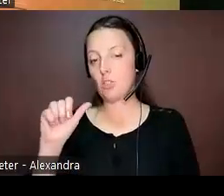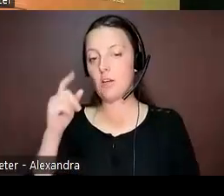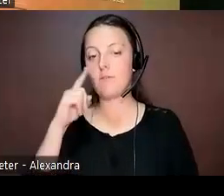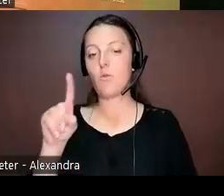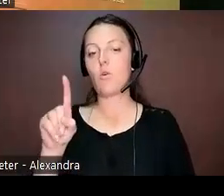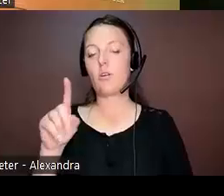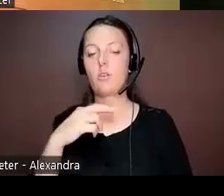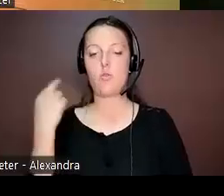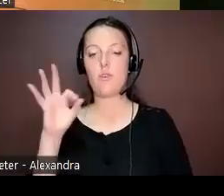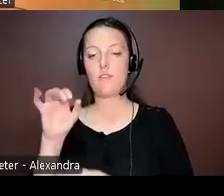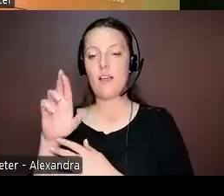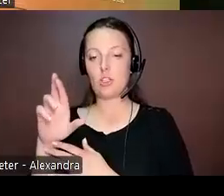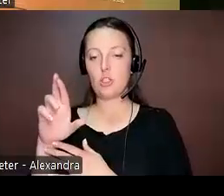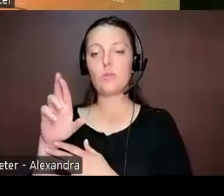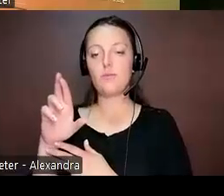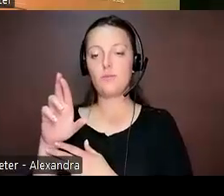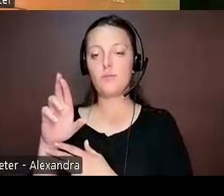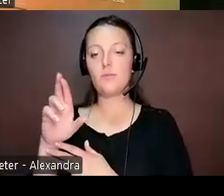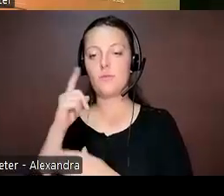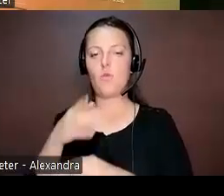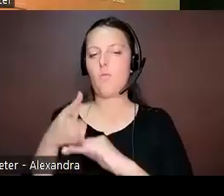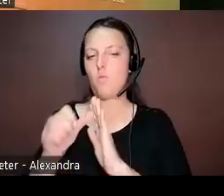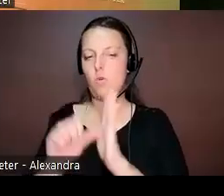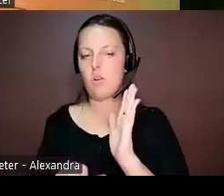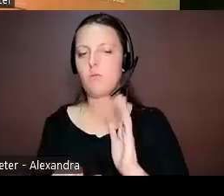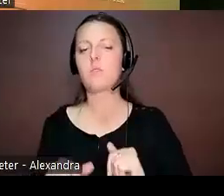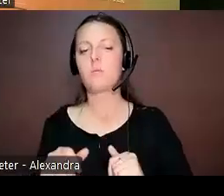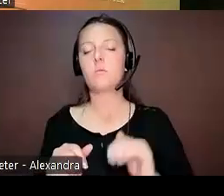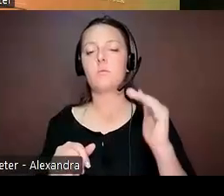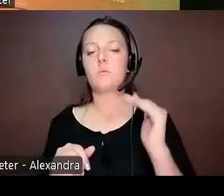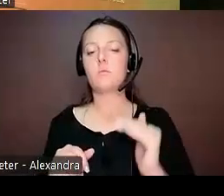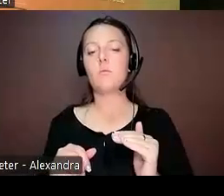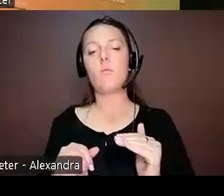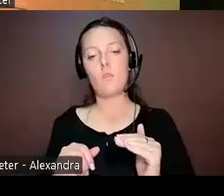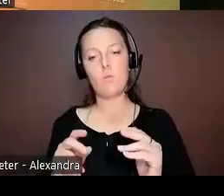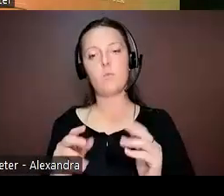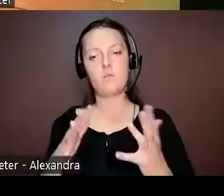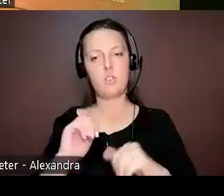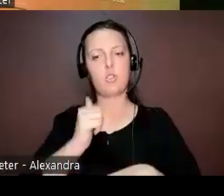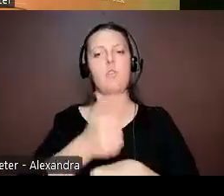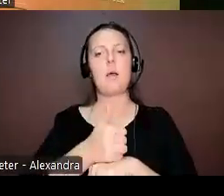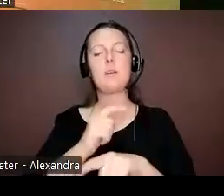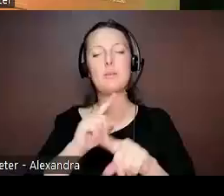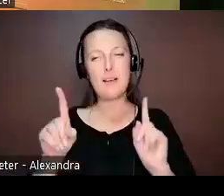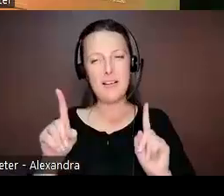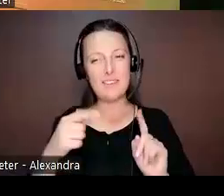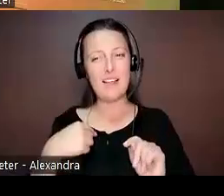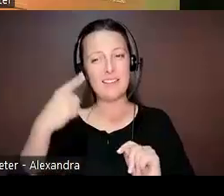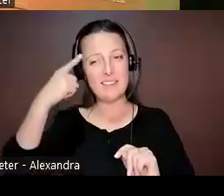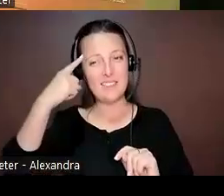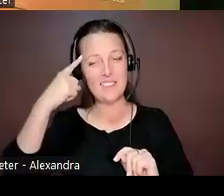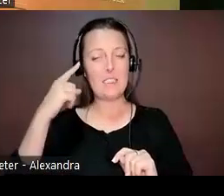was very much established. But I think this is the first time, unless I'm mistaken, that actually